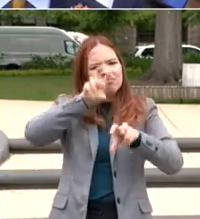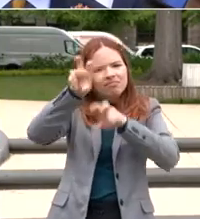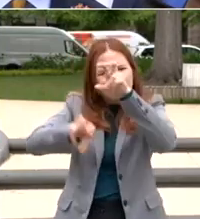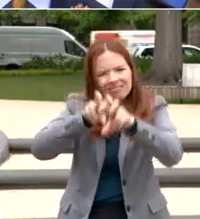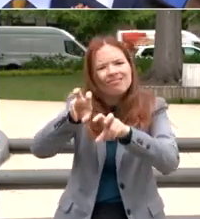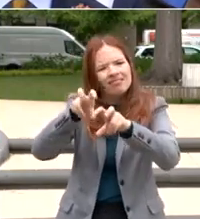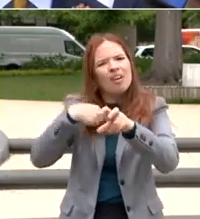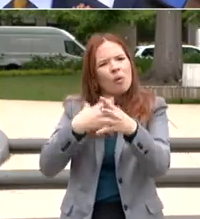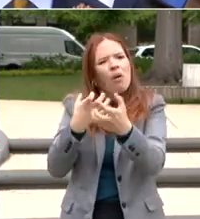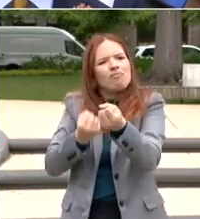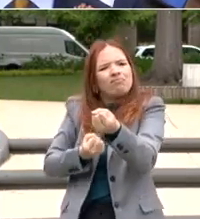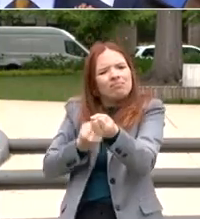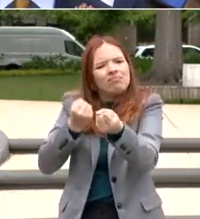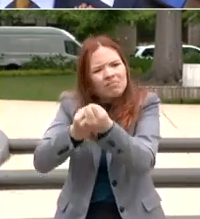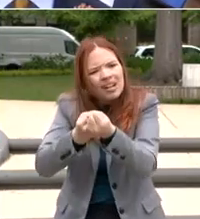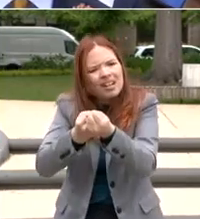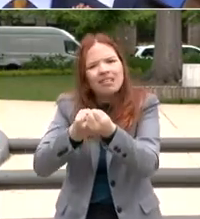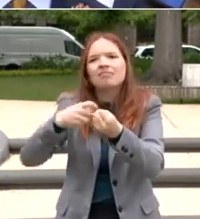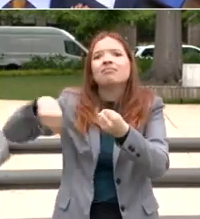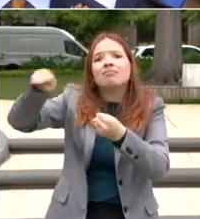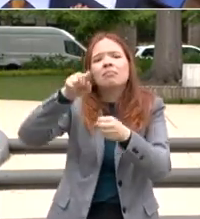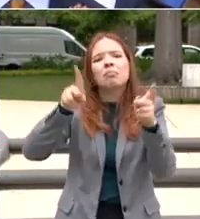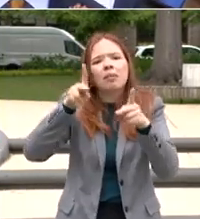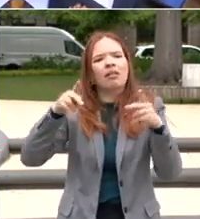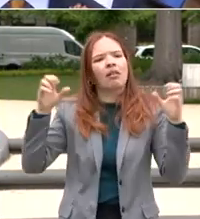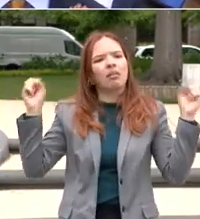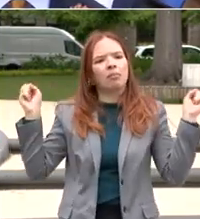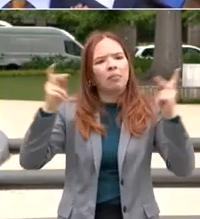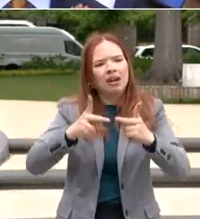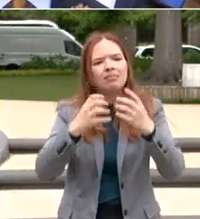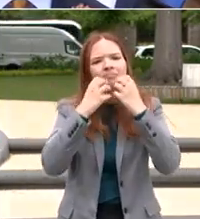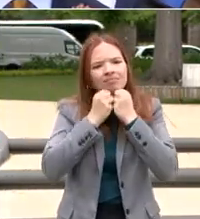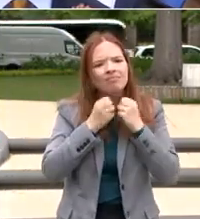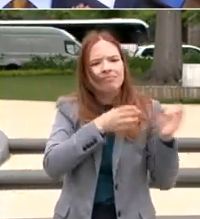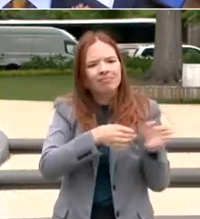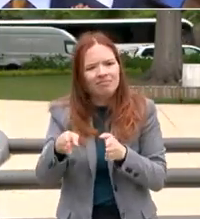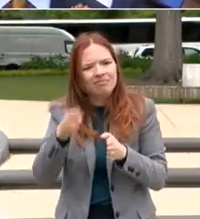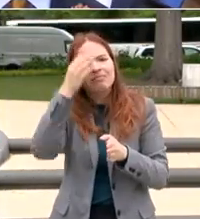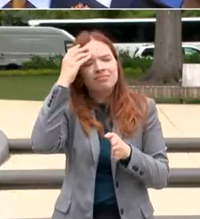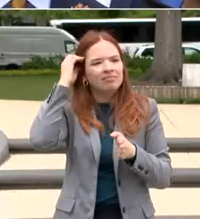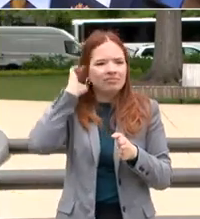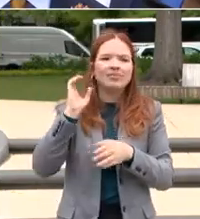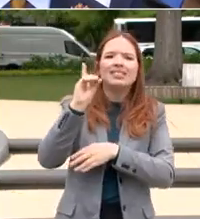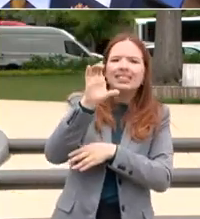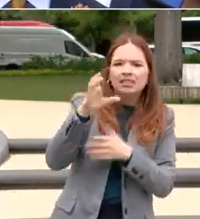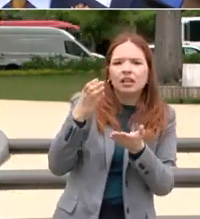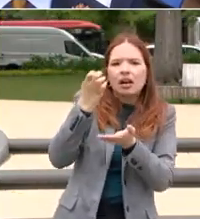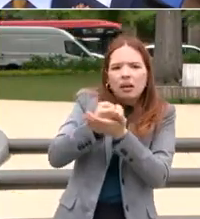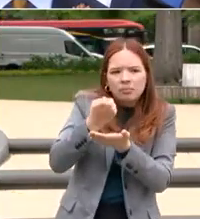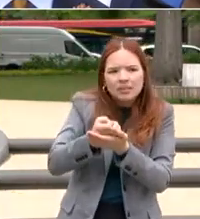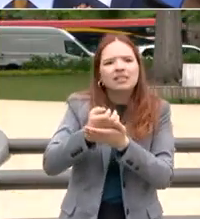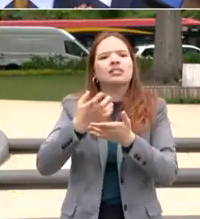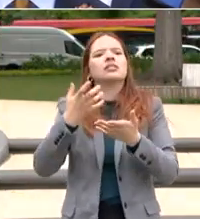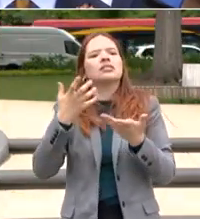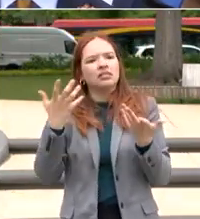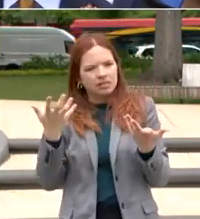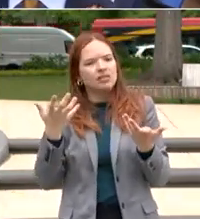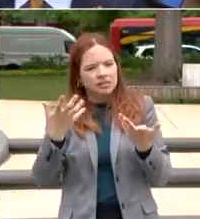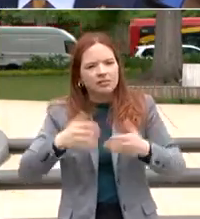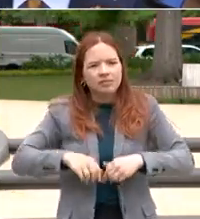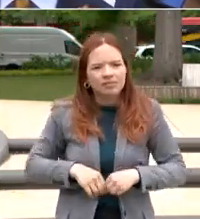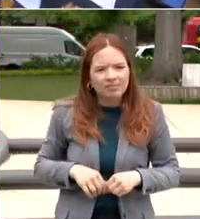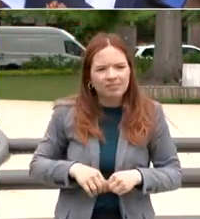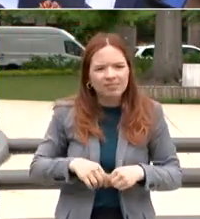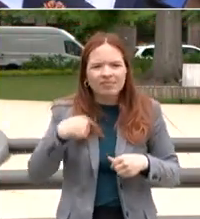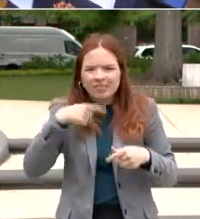know needs to happen to preserve downtown DC as the city's economic engine. As I look around the room, and for those who are